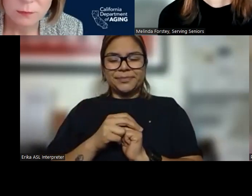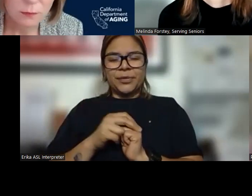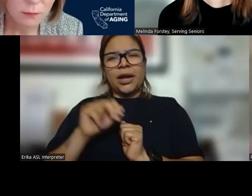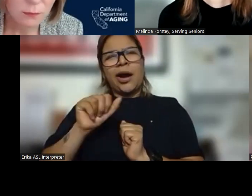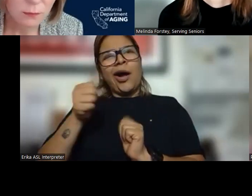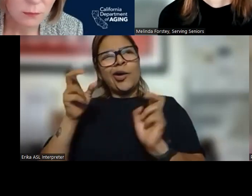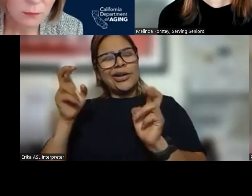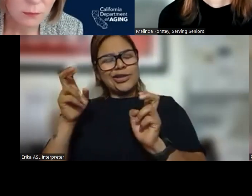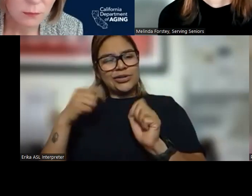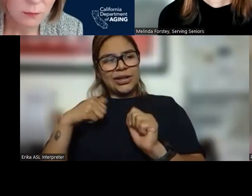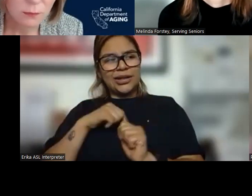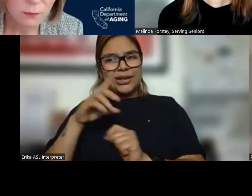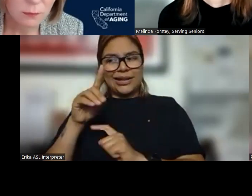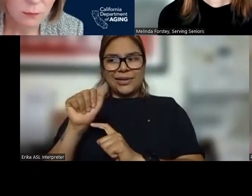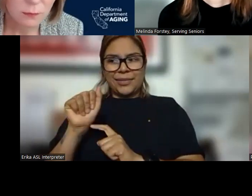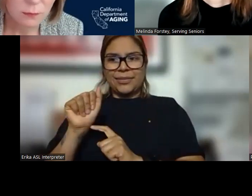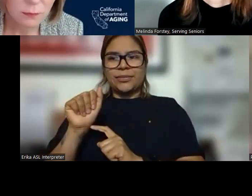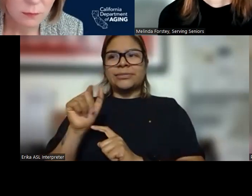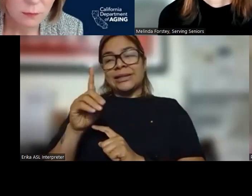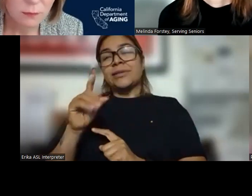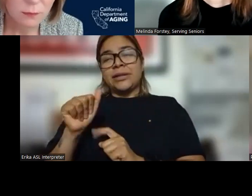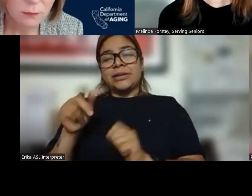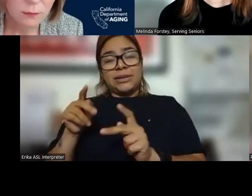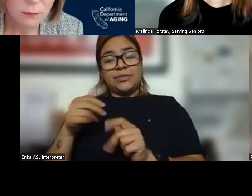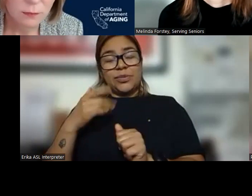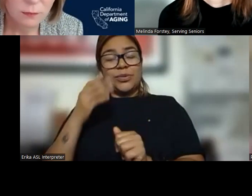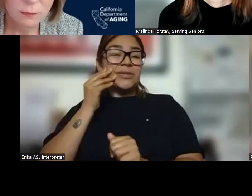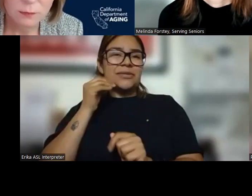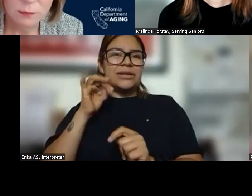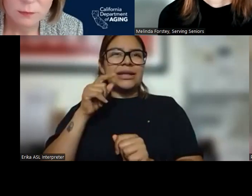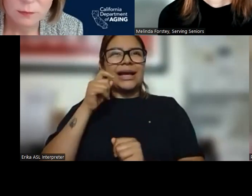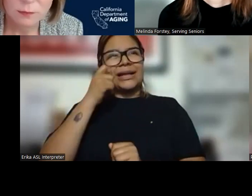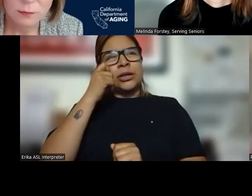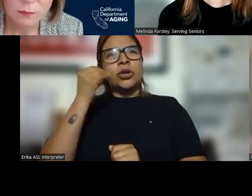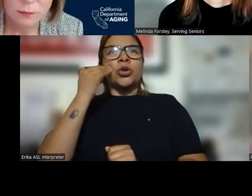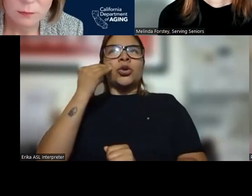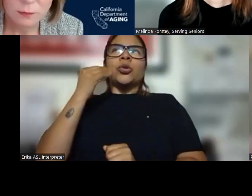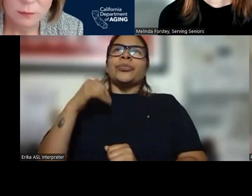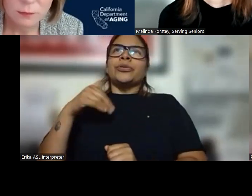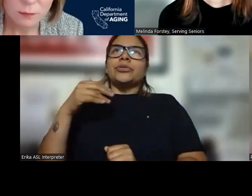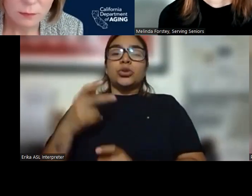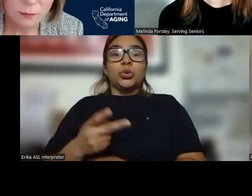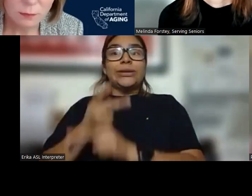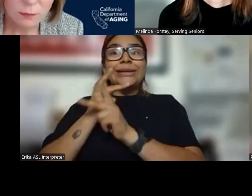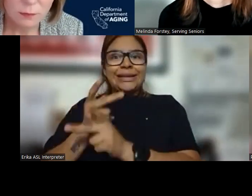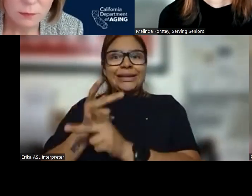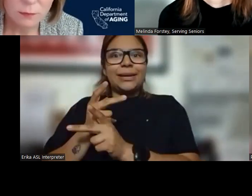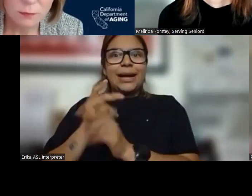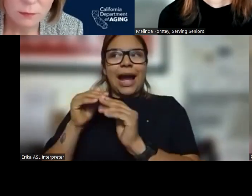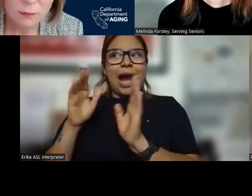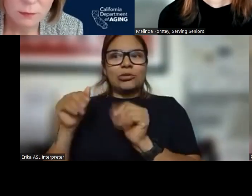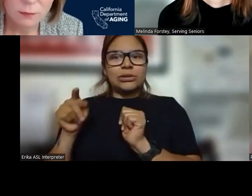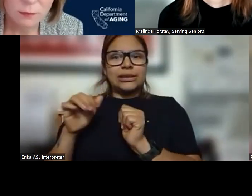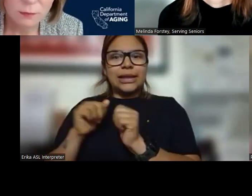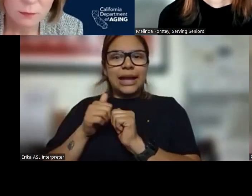with disabilities and older adults experience is the inability to keep housing, because as people age or based